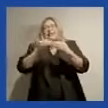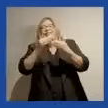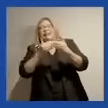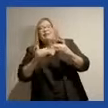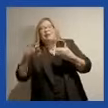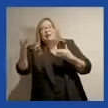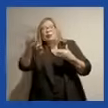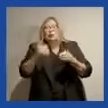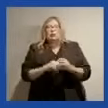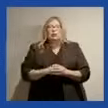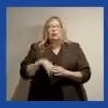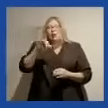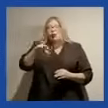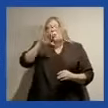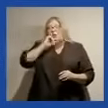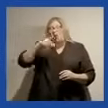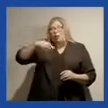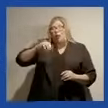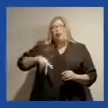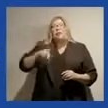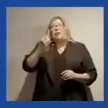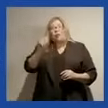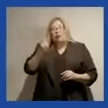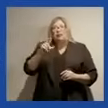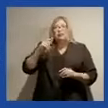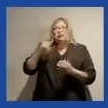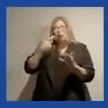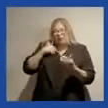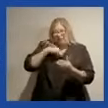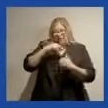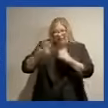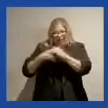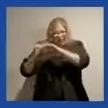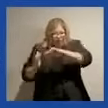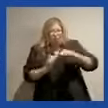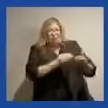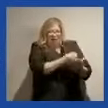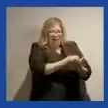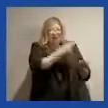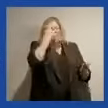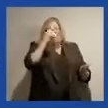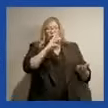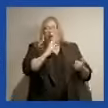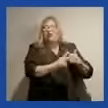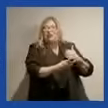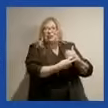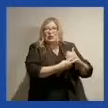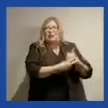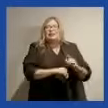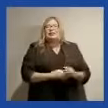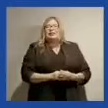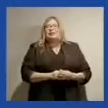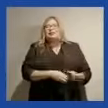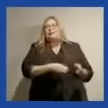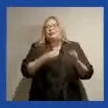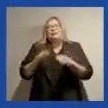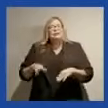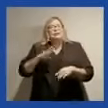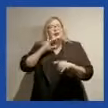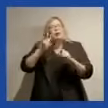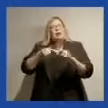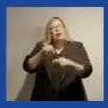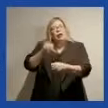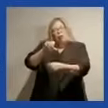old Prop 1, the $2.7 billion that was set aside for some of the water storage. Workforce, meaning these sort of apprenticeship